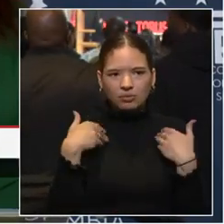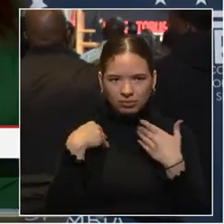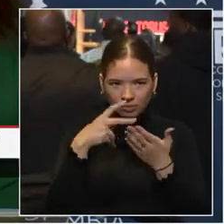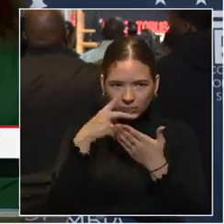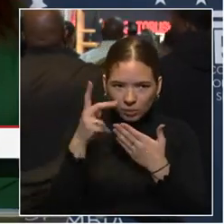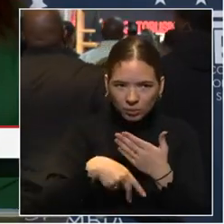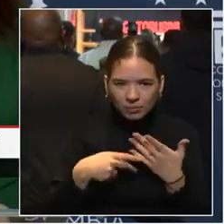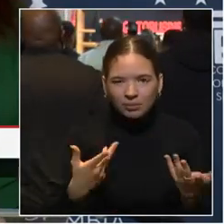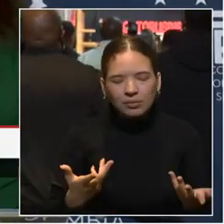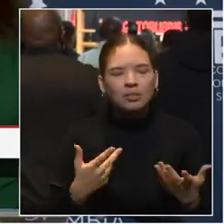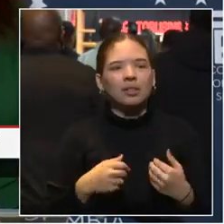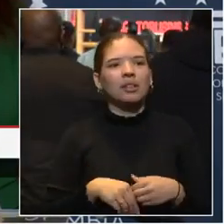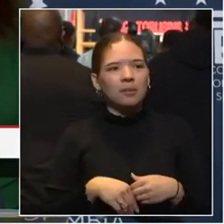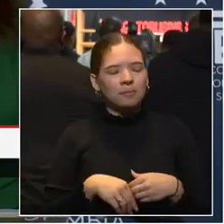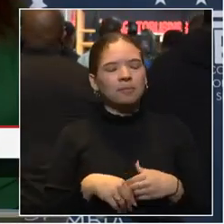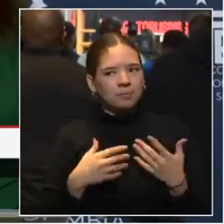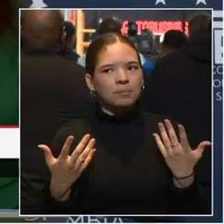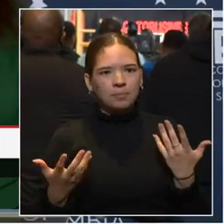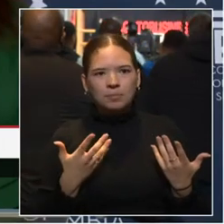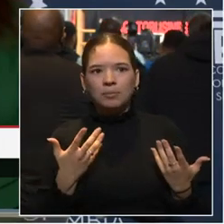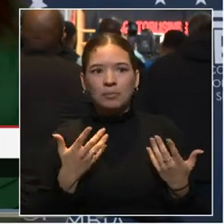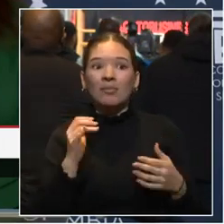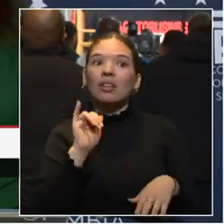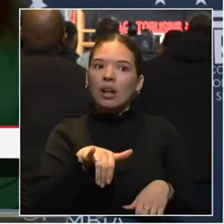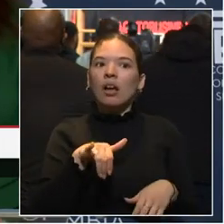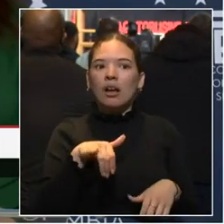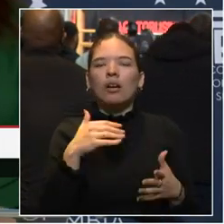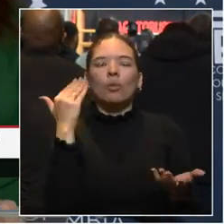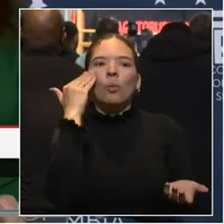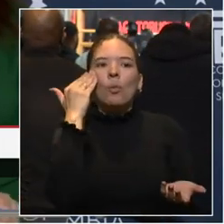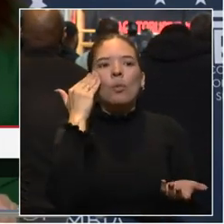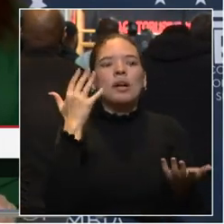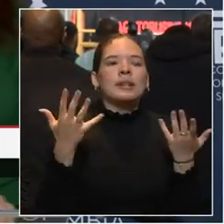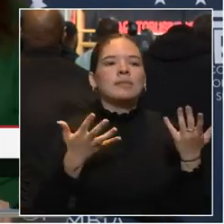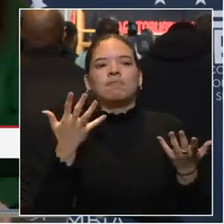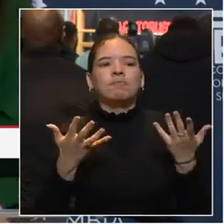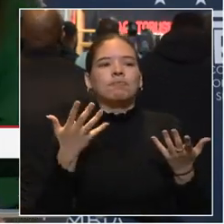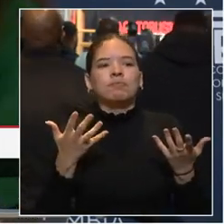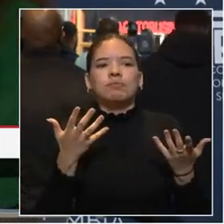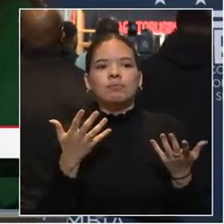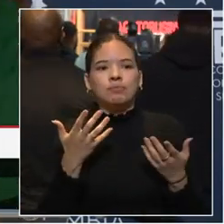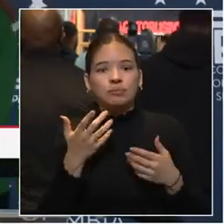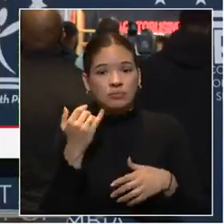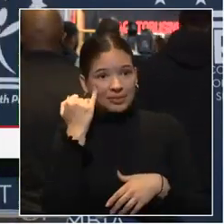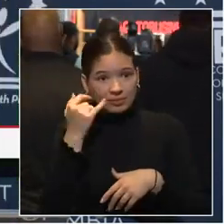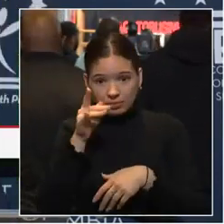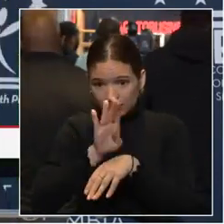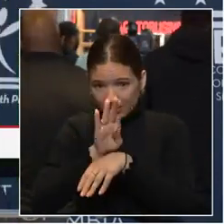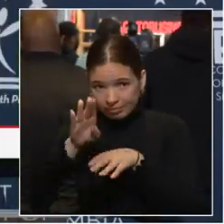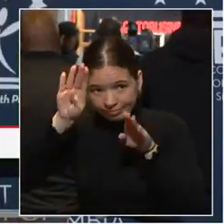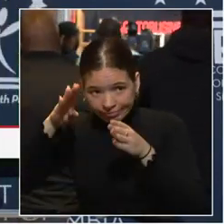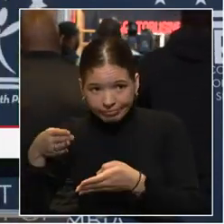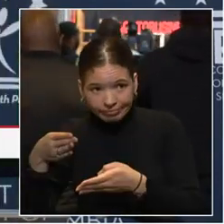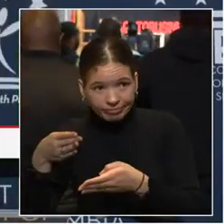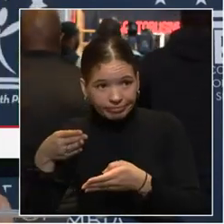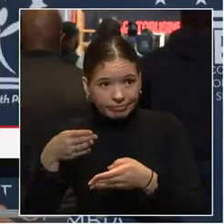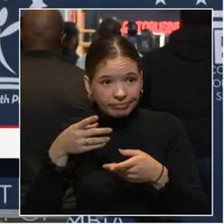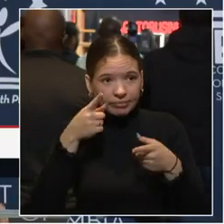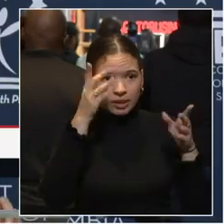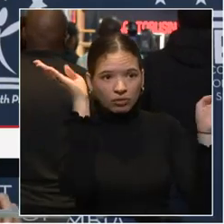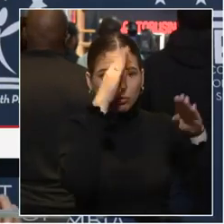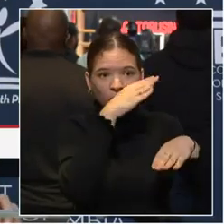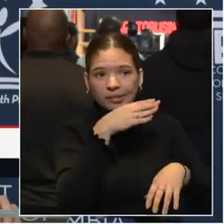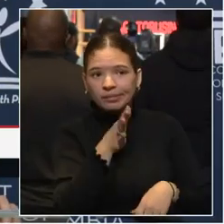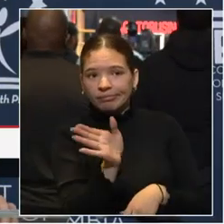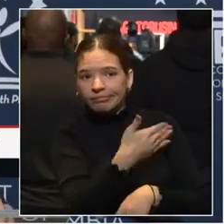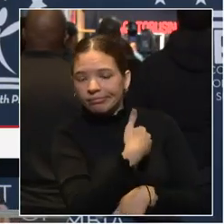know, everybody knows that keeping a person occupied is one way to keep them out of trouble. And letting them earn money